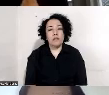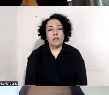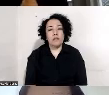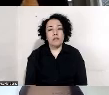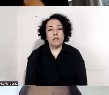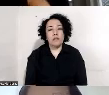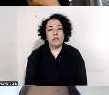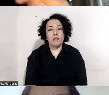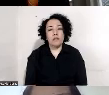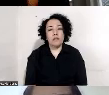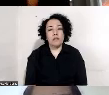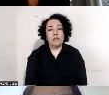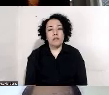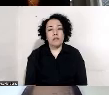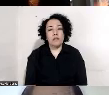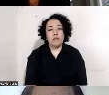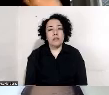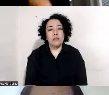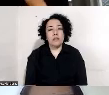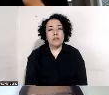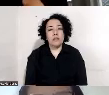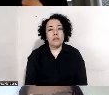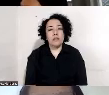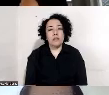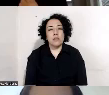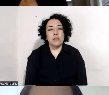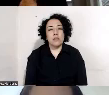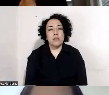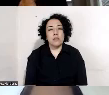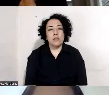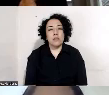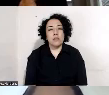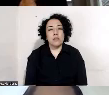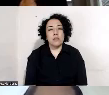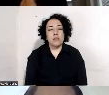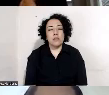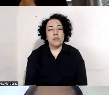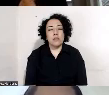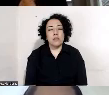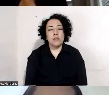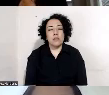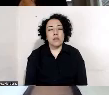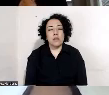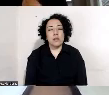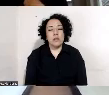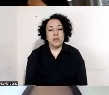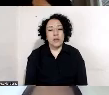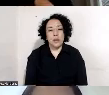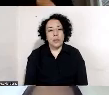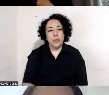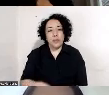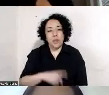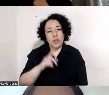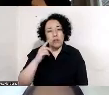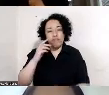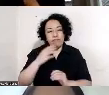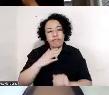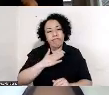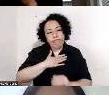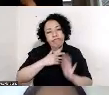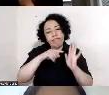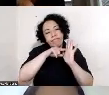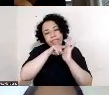translate better, okay? It's right up on the screen, though, so it should be. Ok. Então, com o resultado das pesquisas que